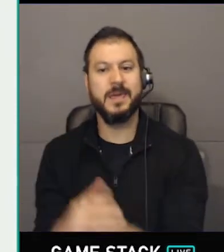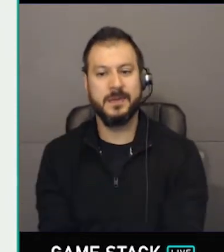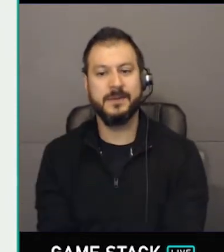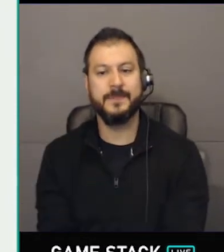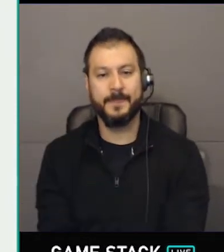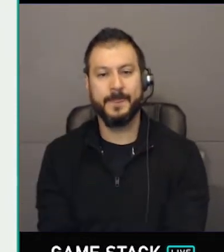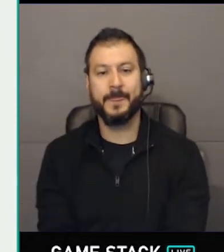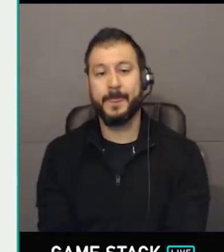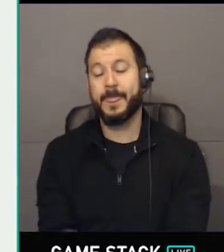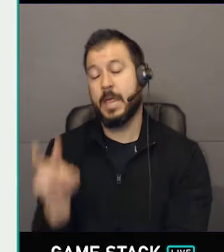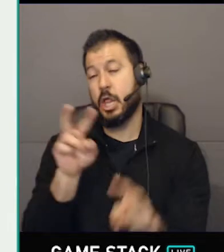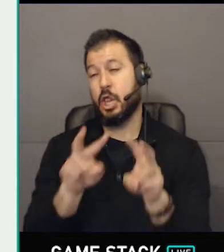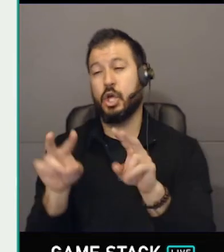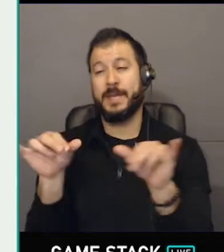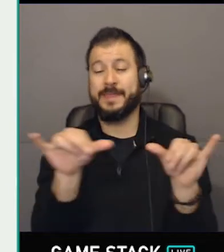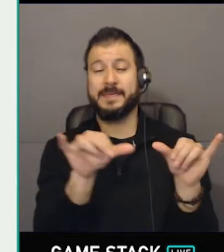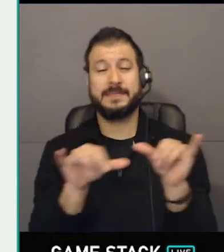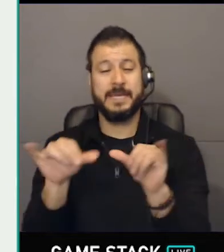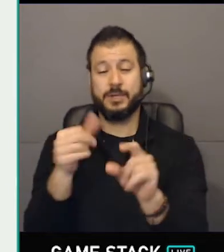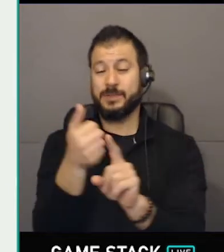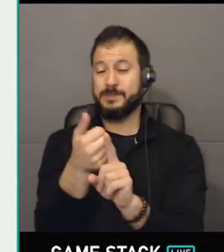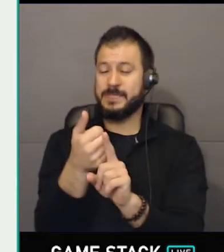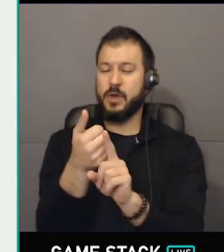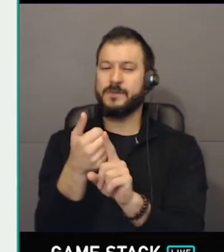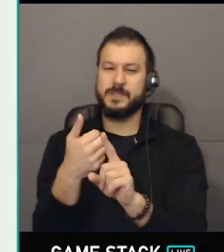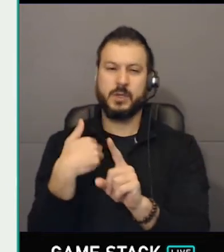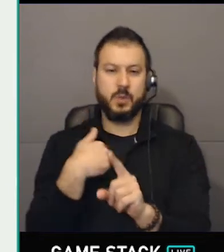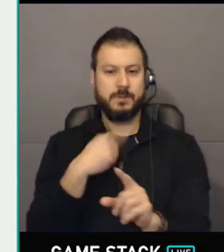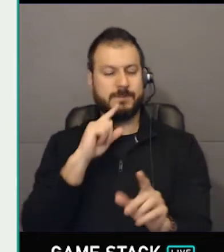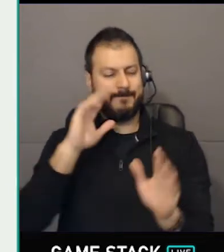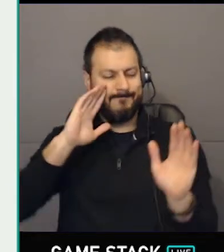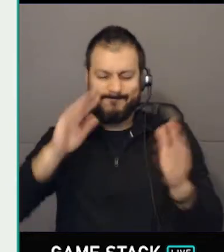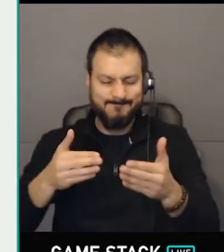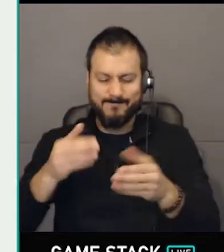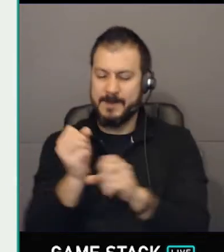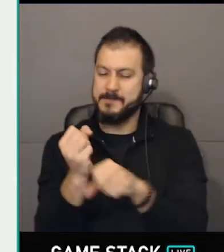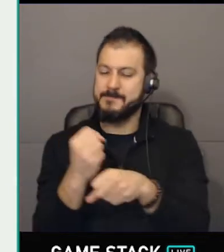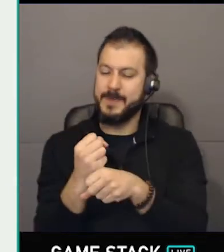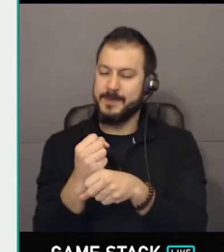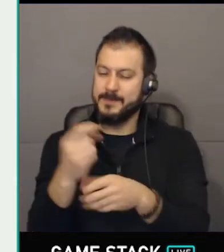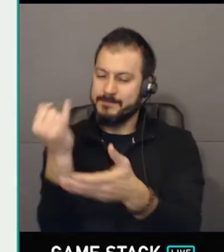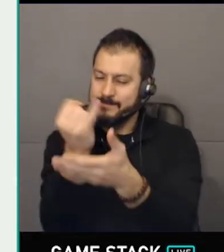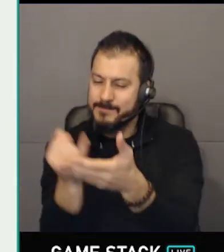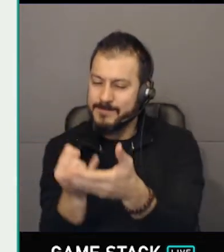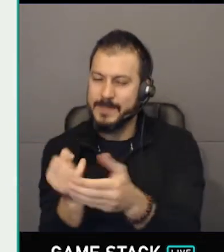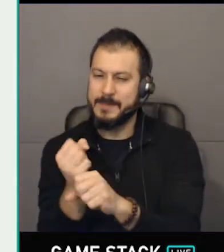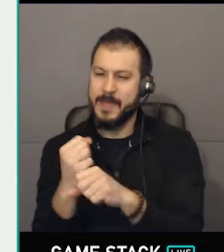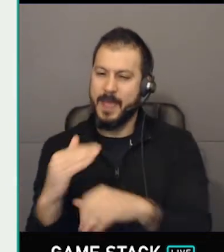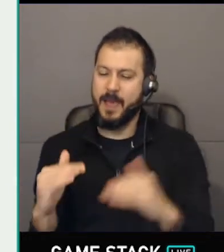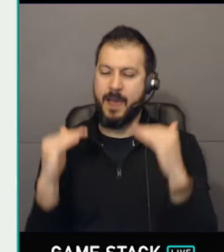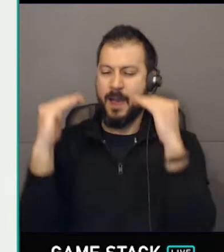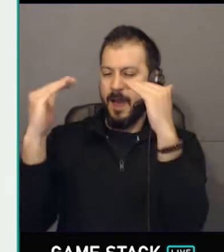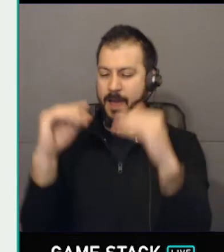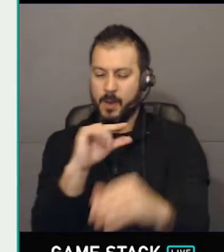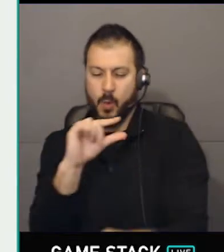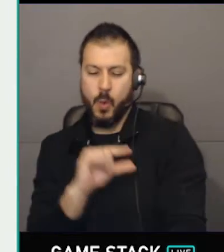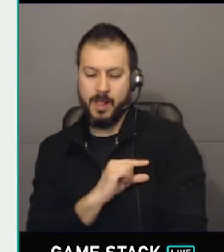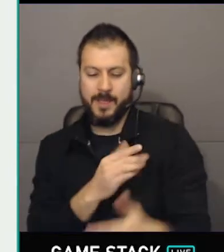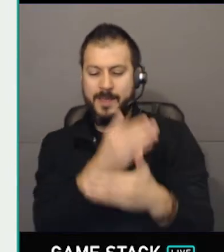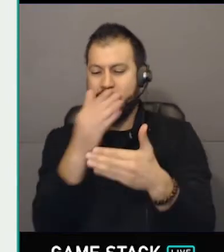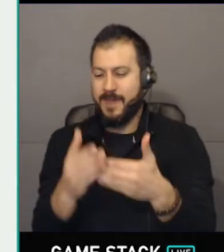Looking at the standards themselves, we were laser focused on designing them to ensure a high quality end-to-end user